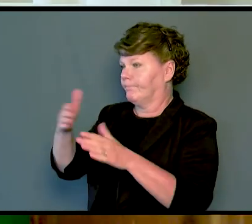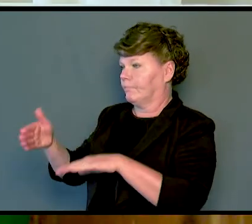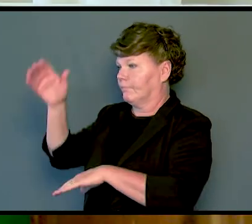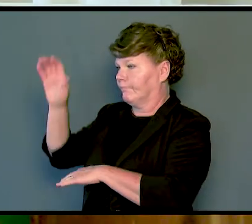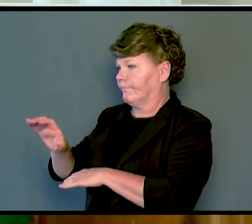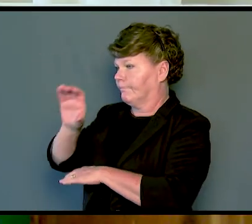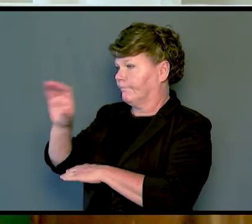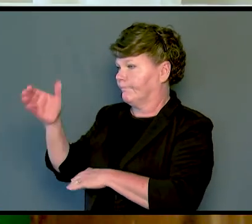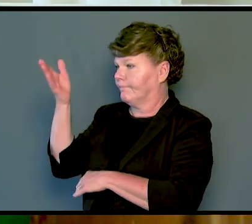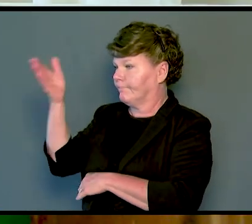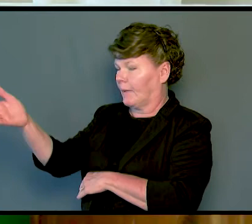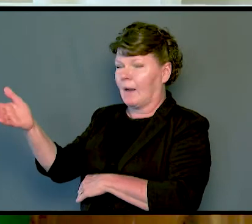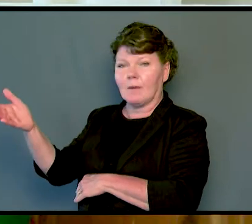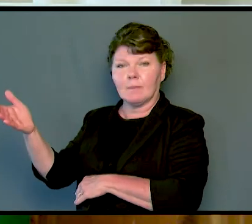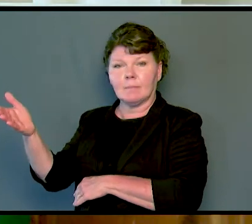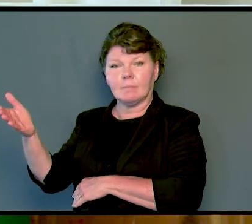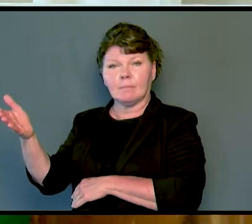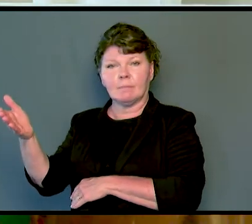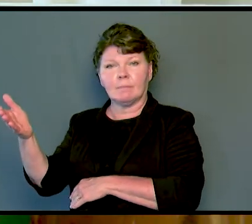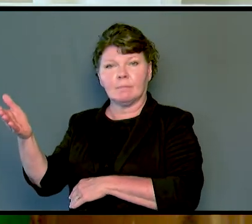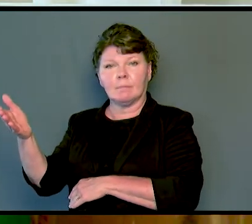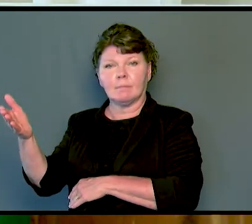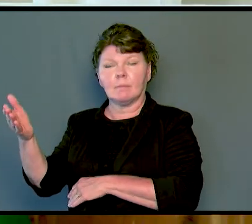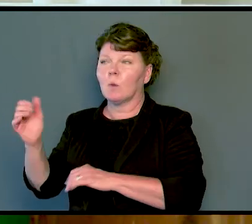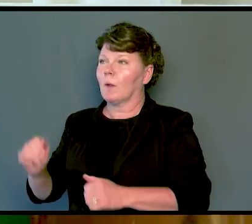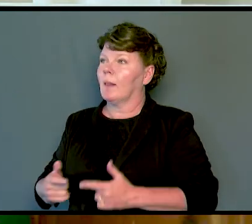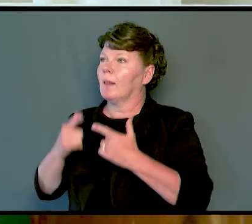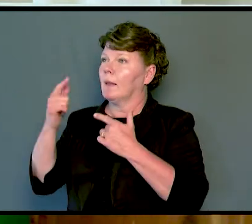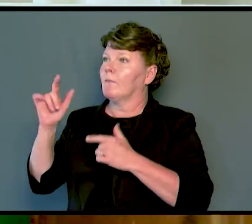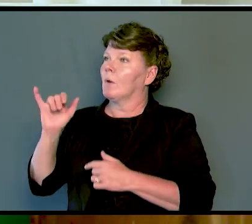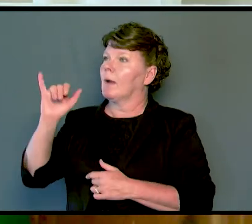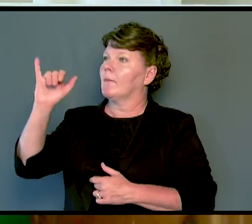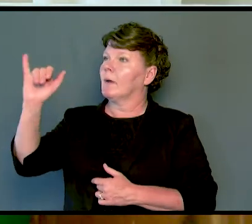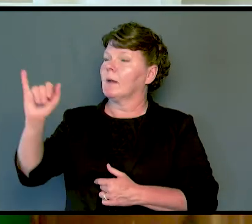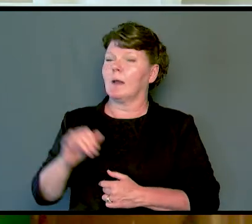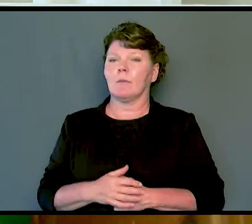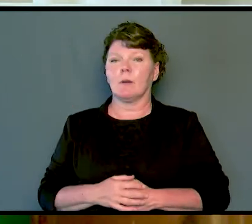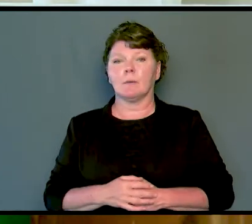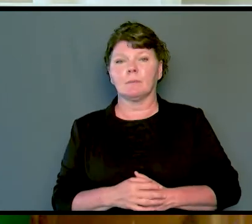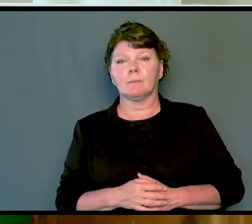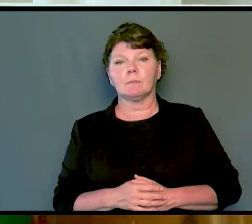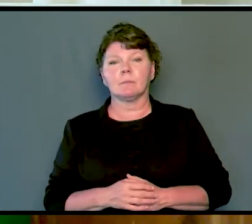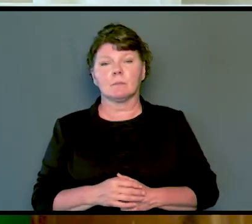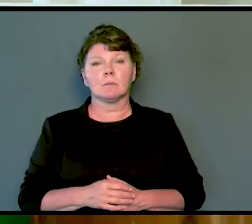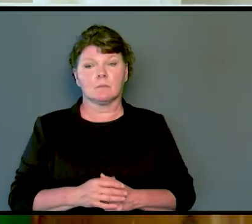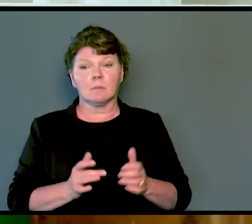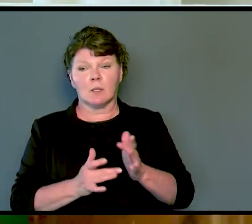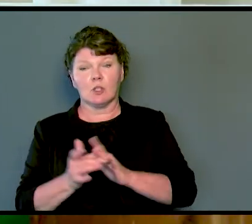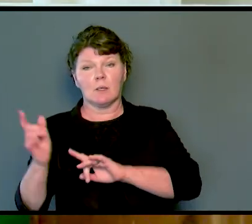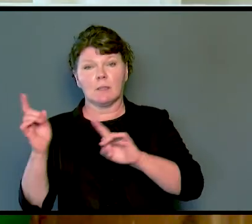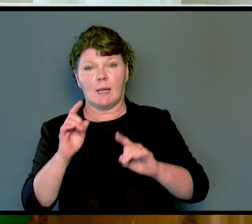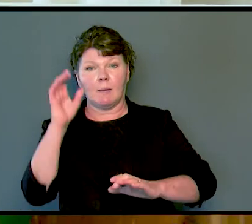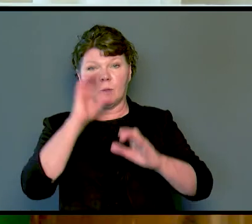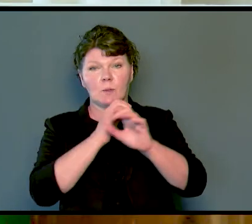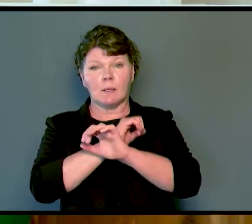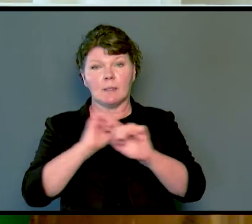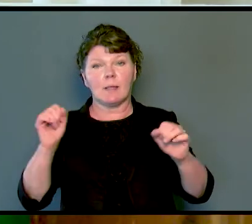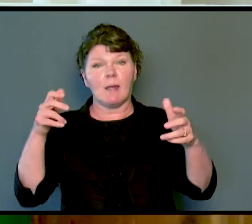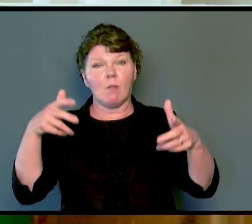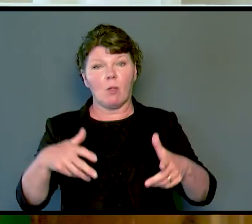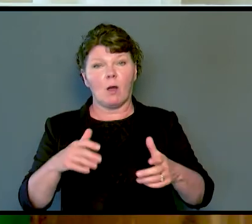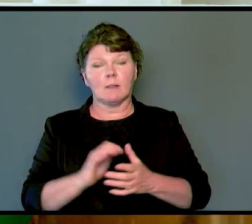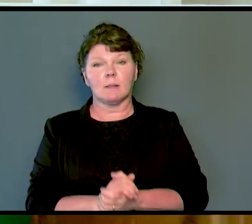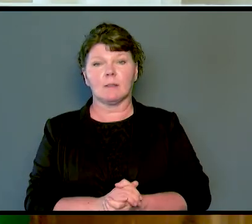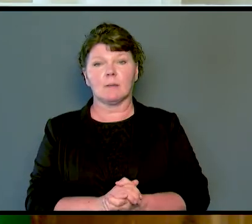cross that we might live with God forever in heaven. Luke chapter 19, verse 10 says that Jesus came to seek and to save that which